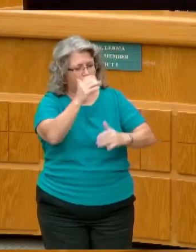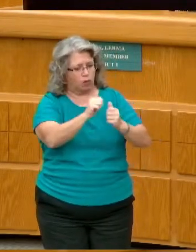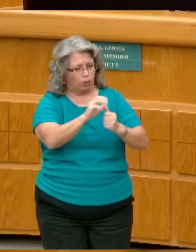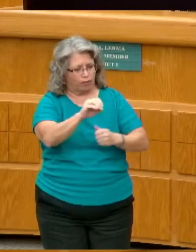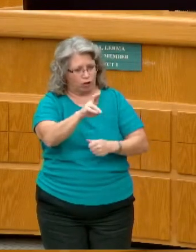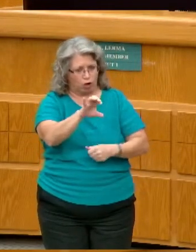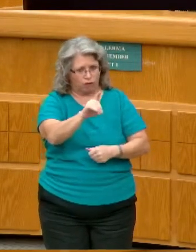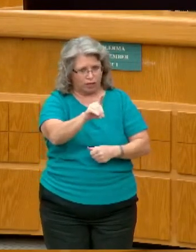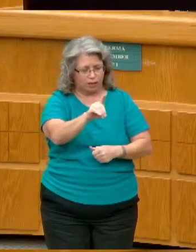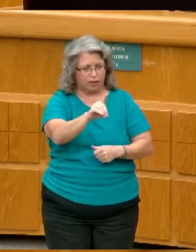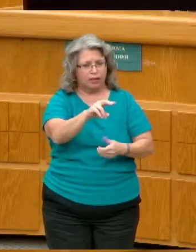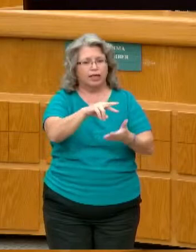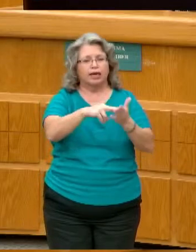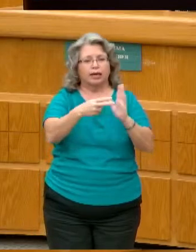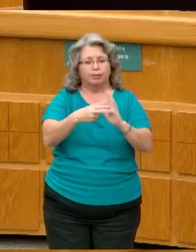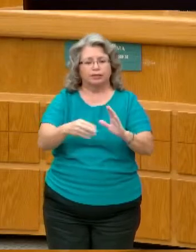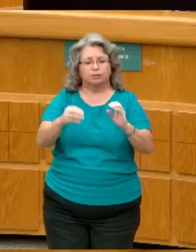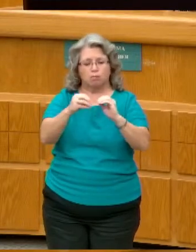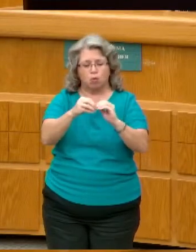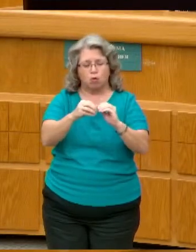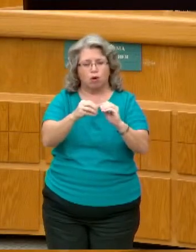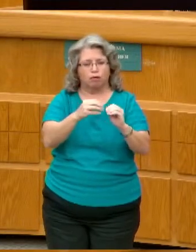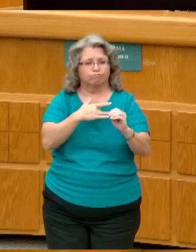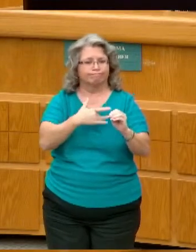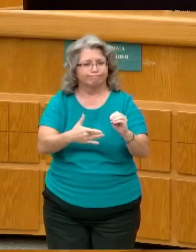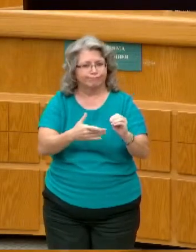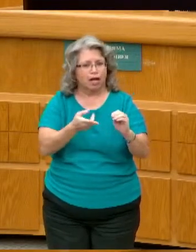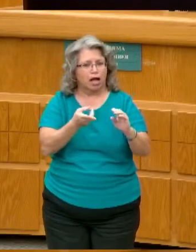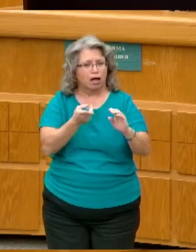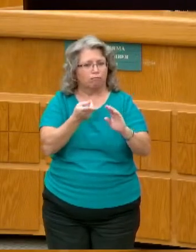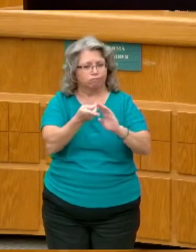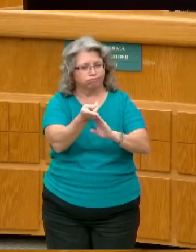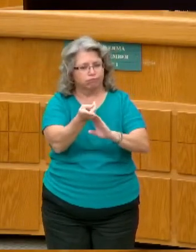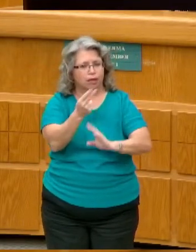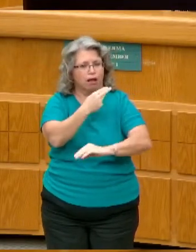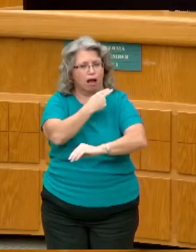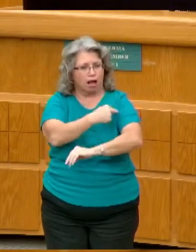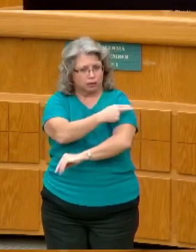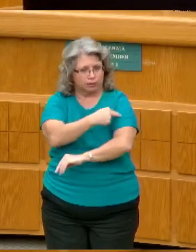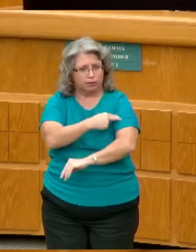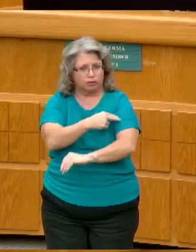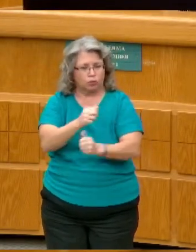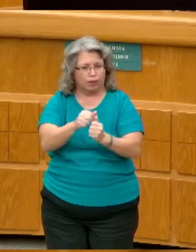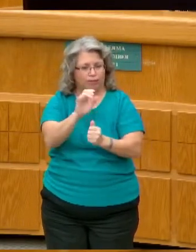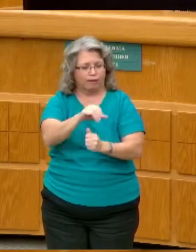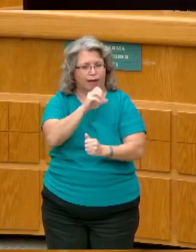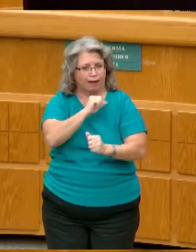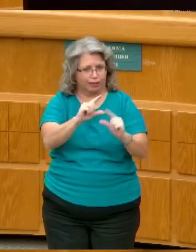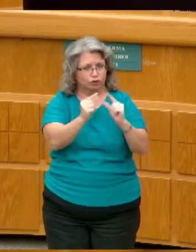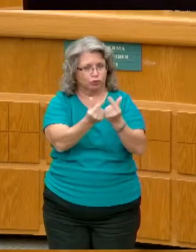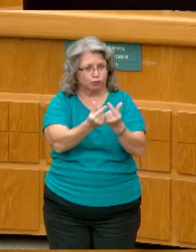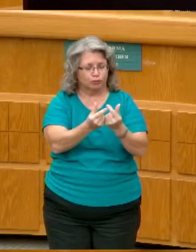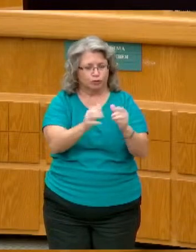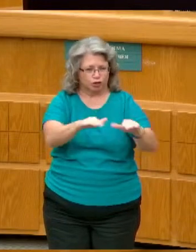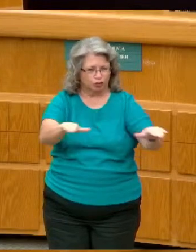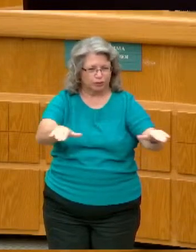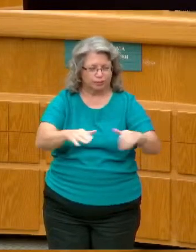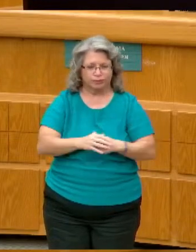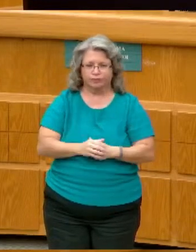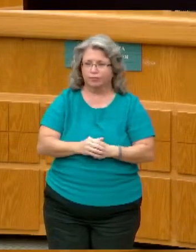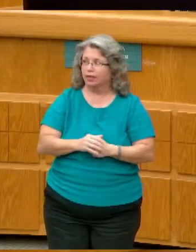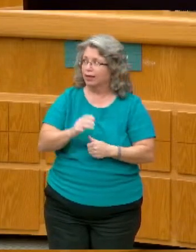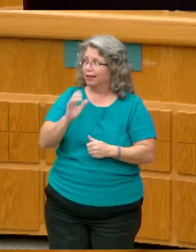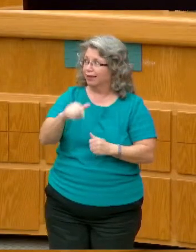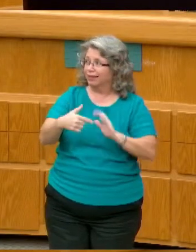in the pediatric population. The next slide shows the hospitalizations and